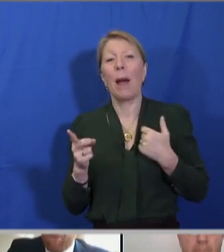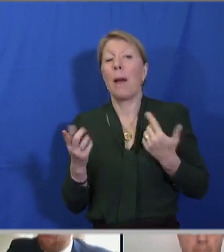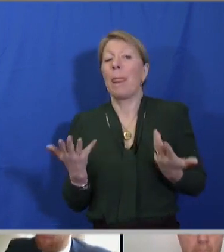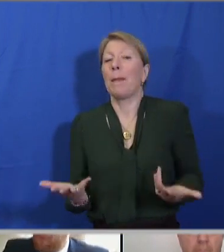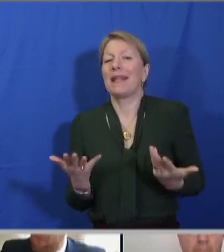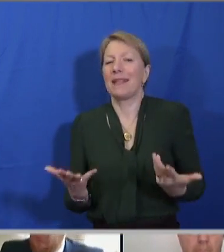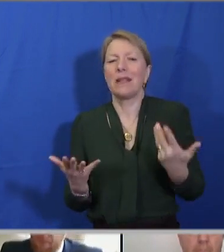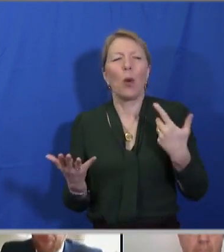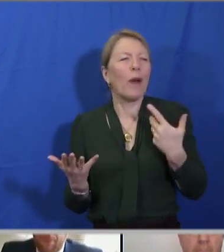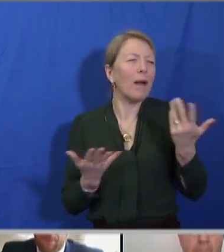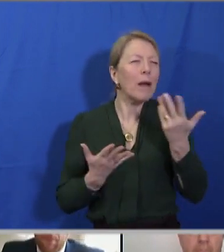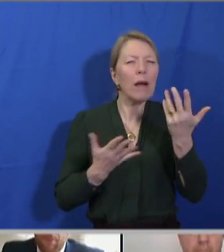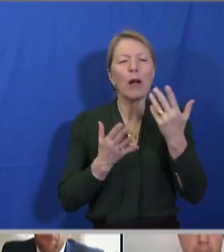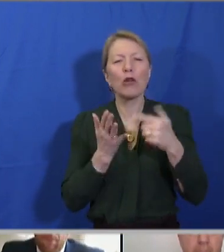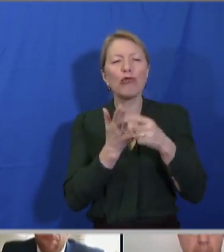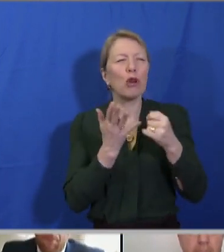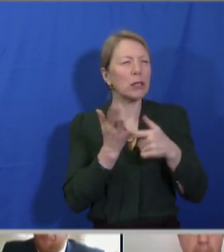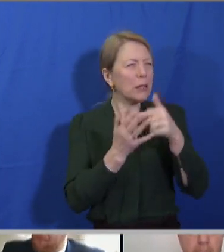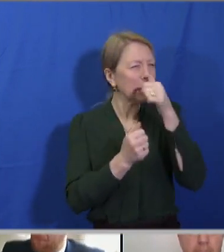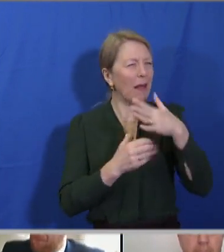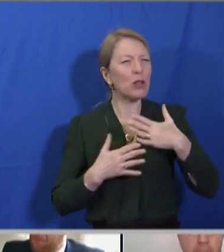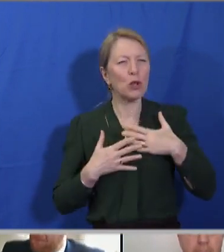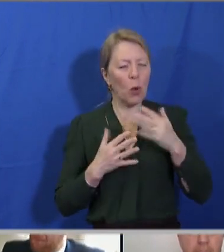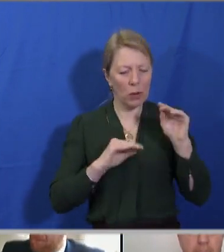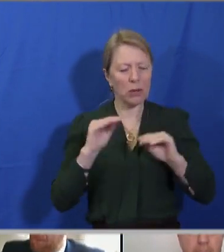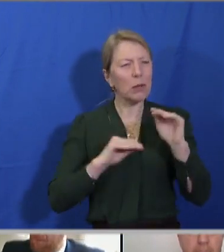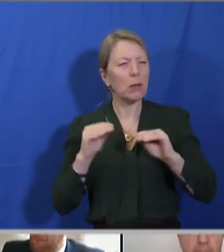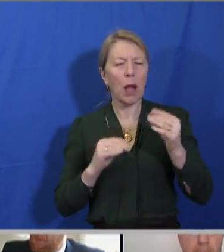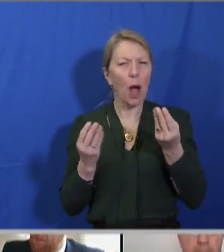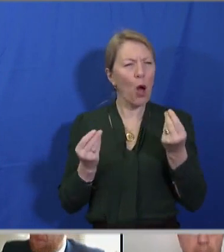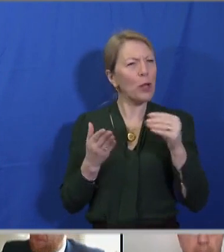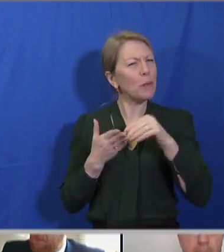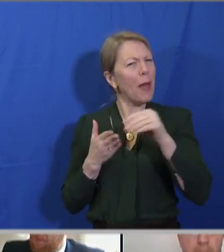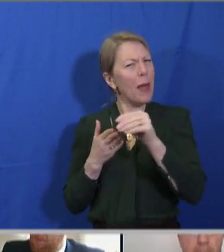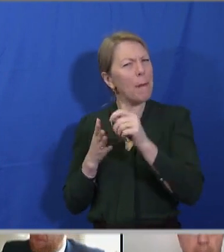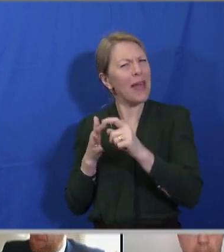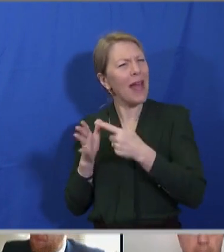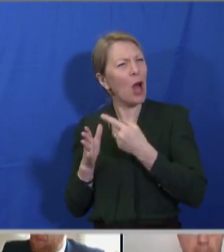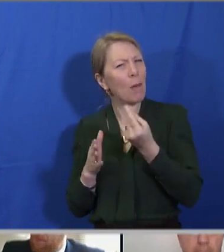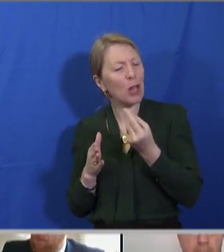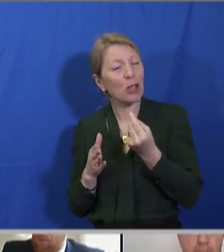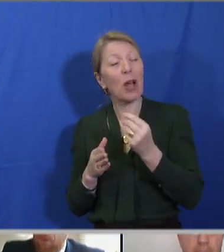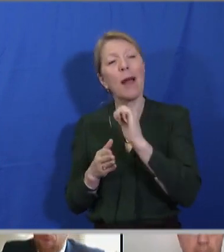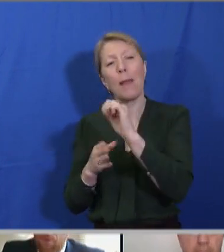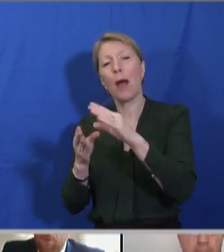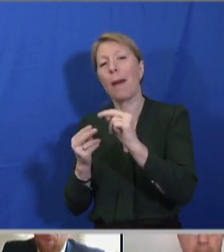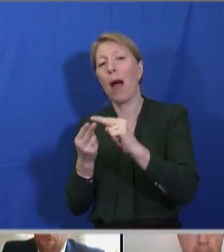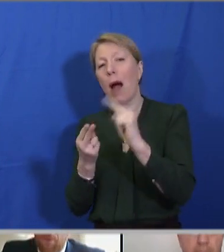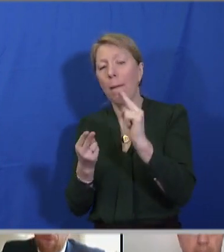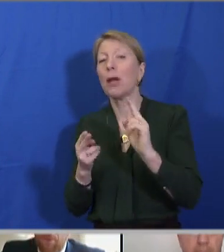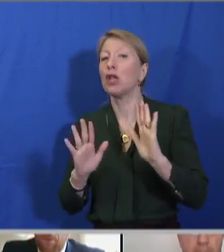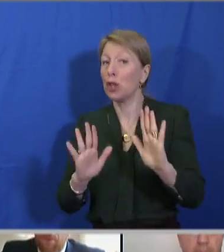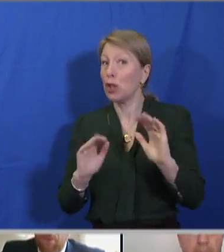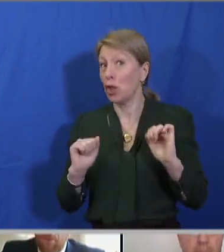data on how much we pay out in terms of PAs and how much that would cost them to give an uplift to PAs. As David is aware, we